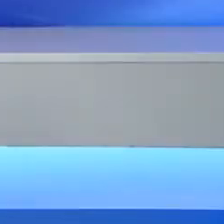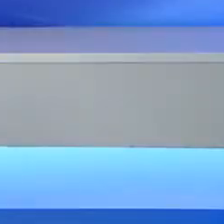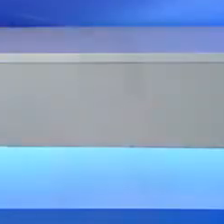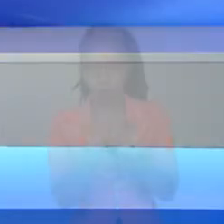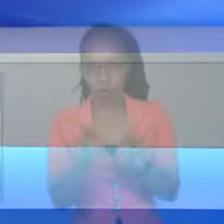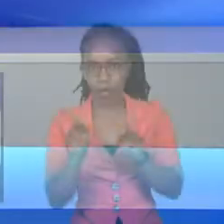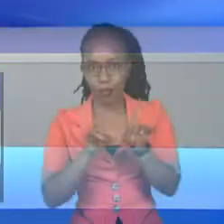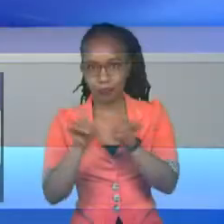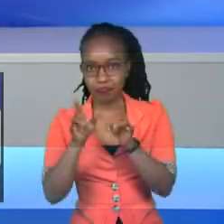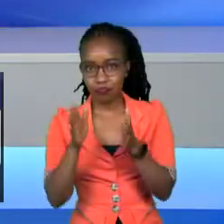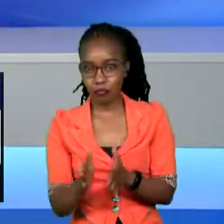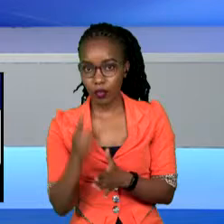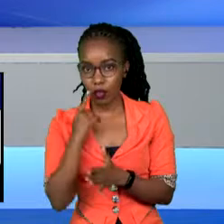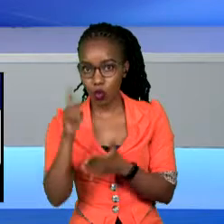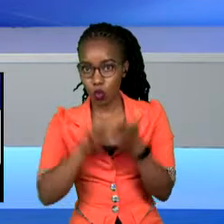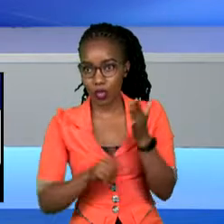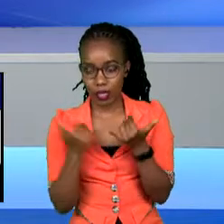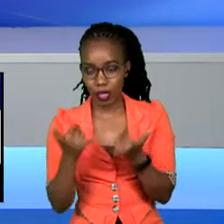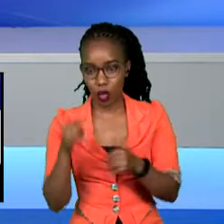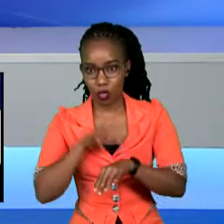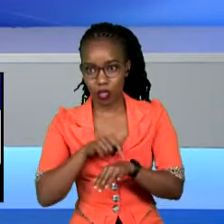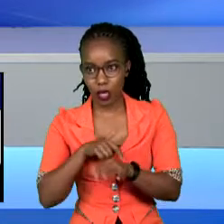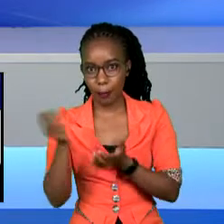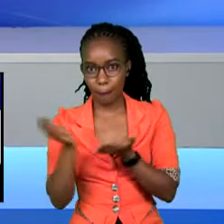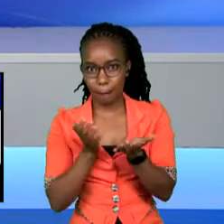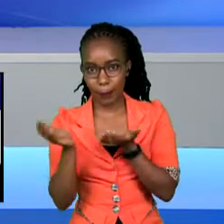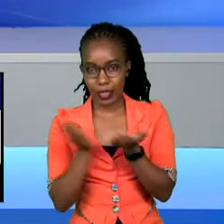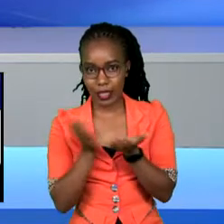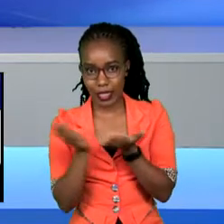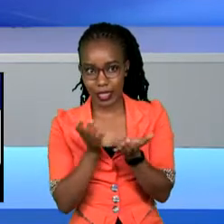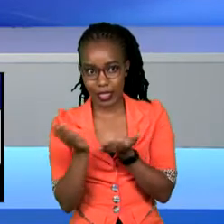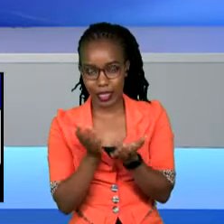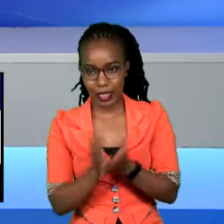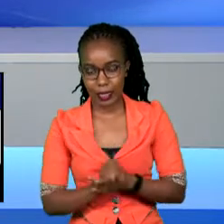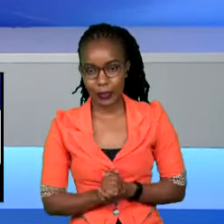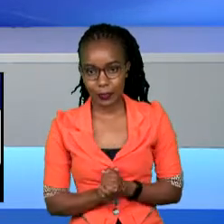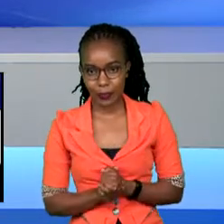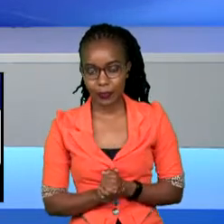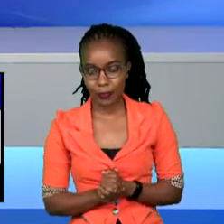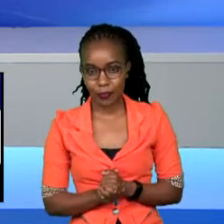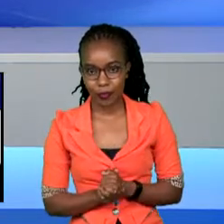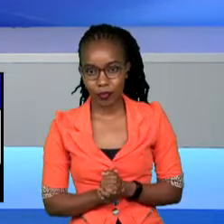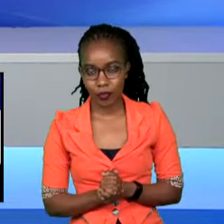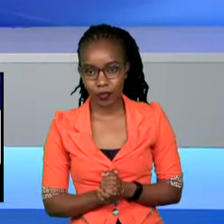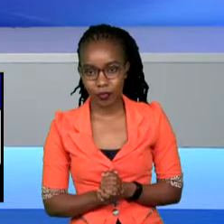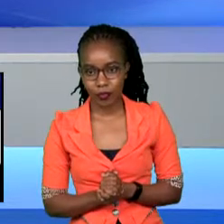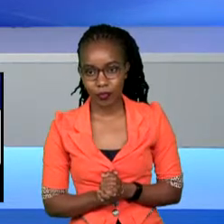All right, and my director is telling me it's time for business, so let's do business.